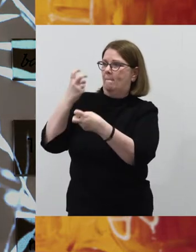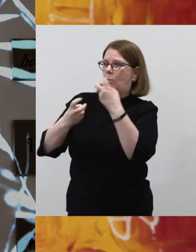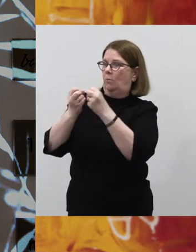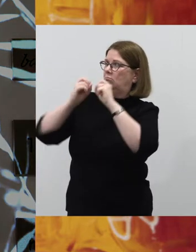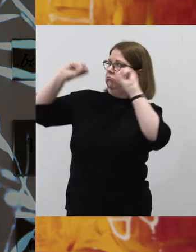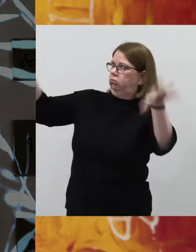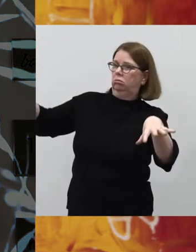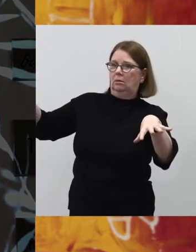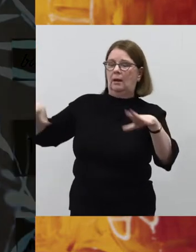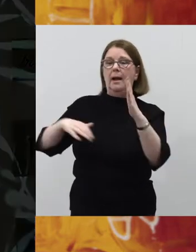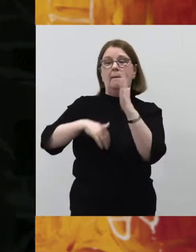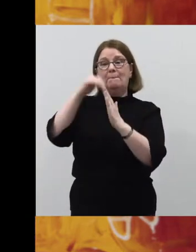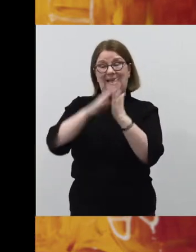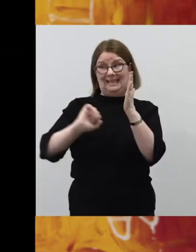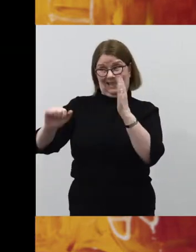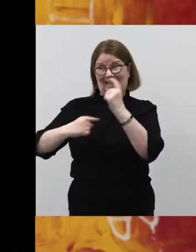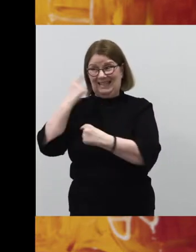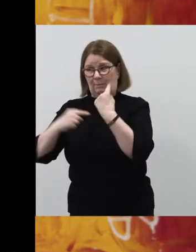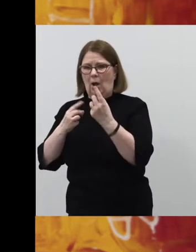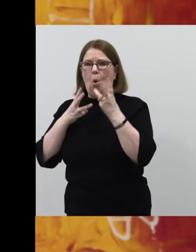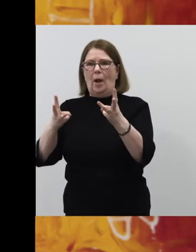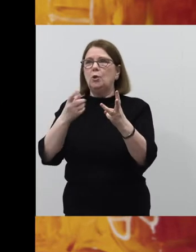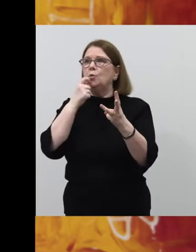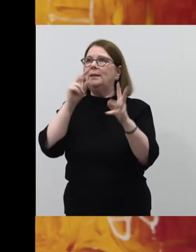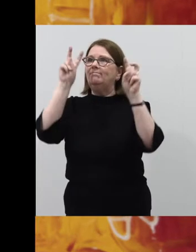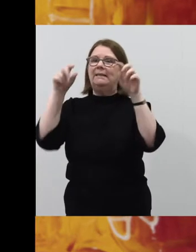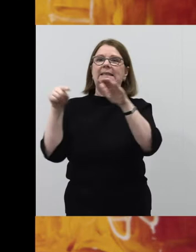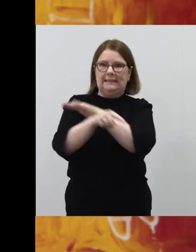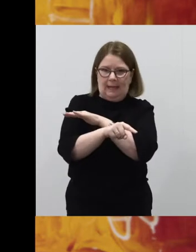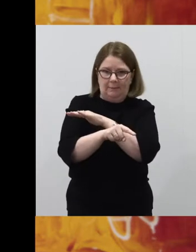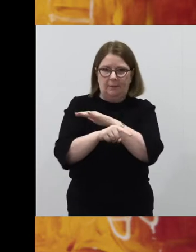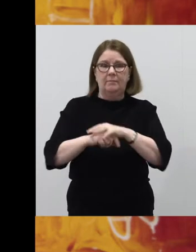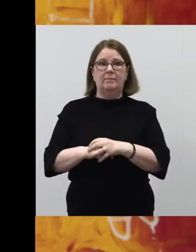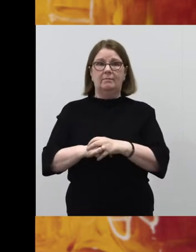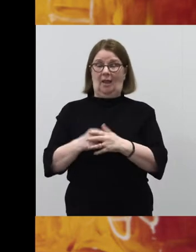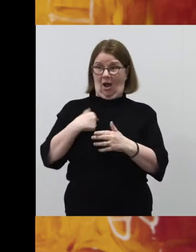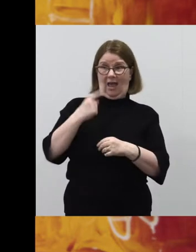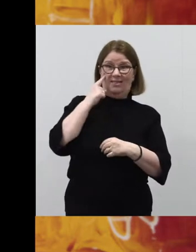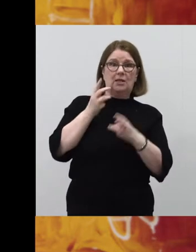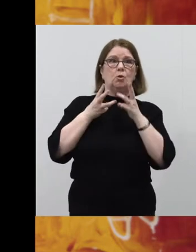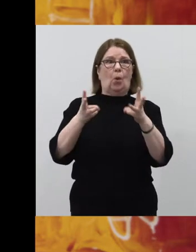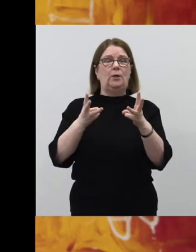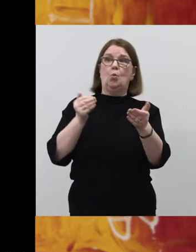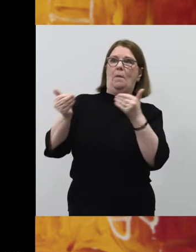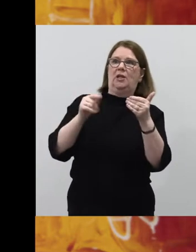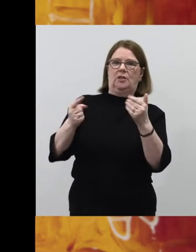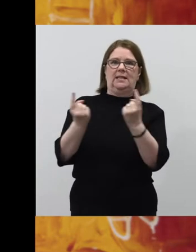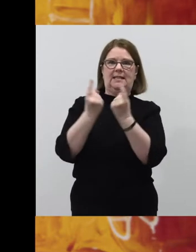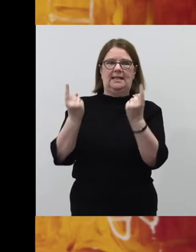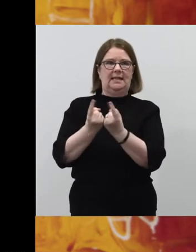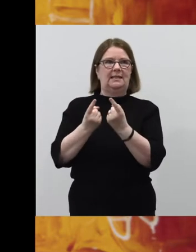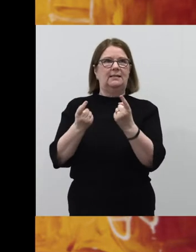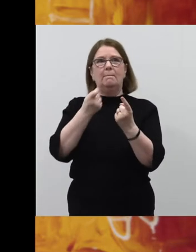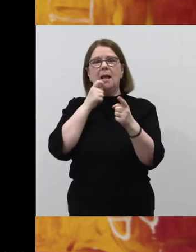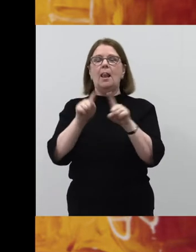Death and desire remains a constant in our lives. The 21st century has magnified many of our responses, exposing